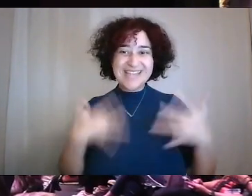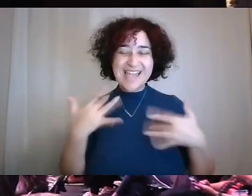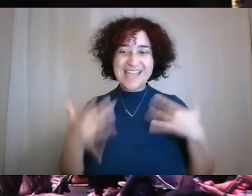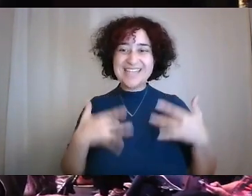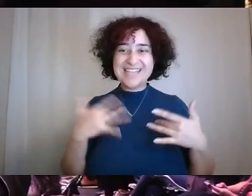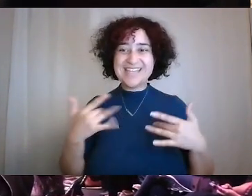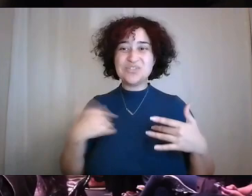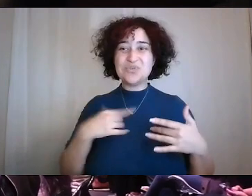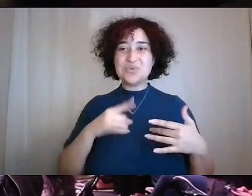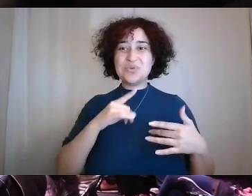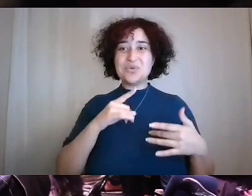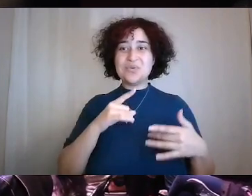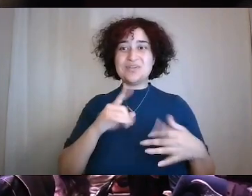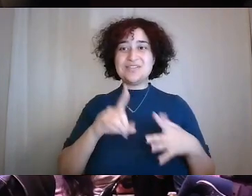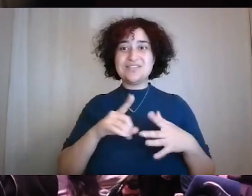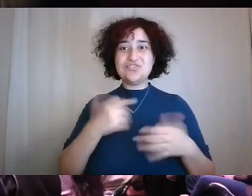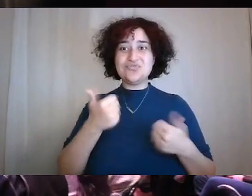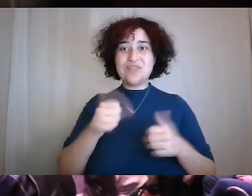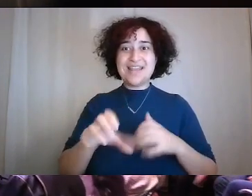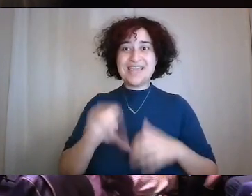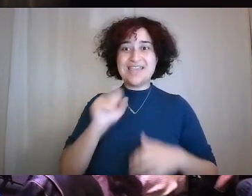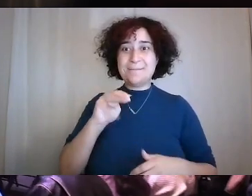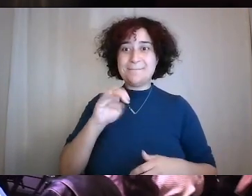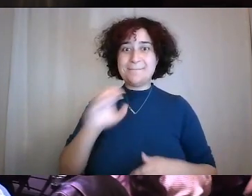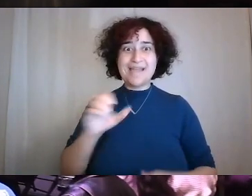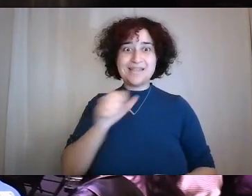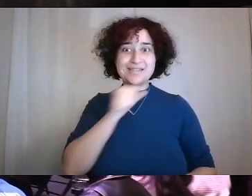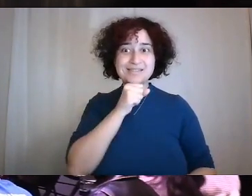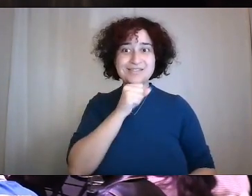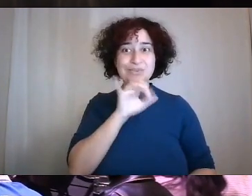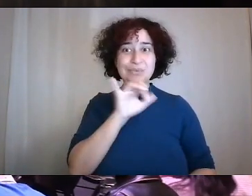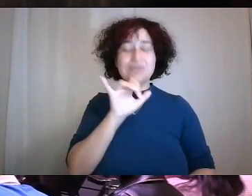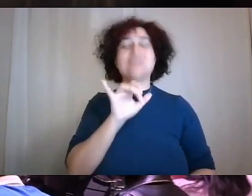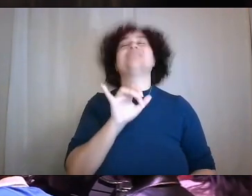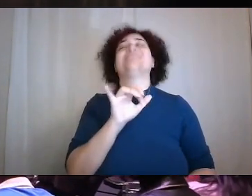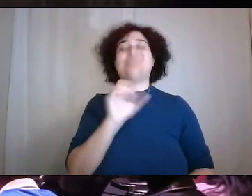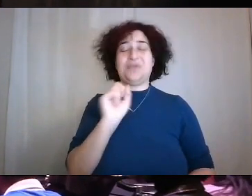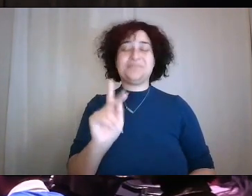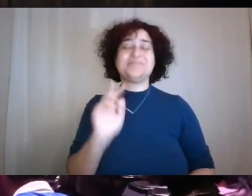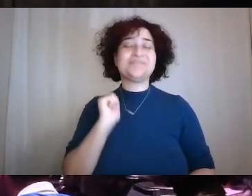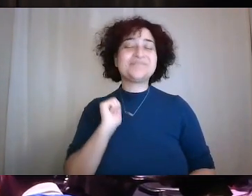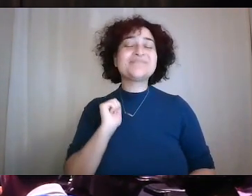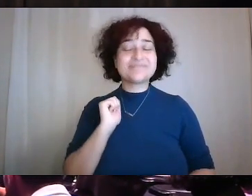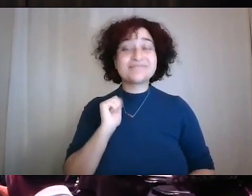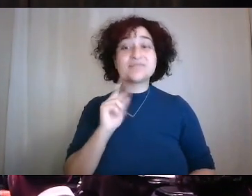here, too. Okay. So, Roxanne Schroeder-Arce,